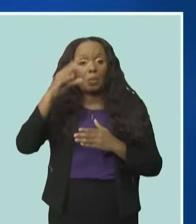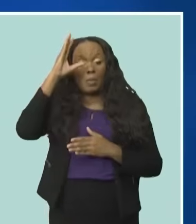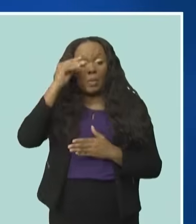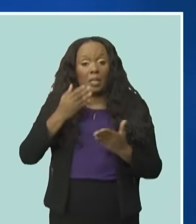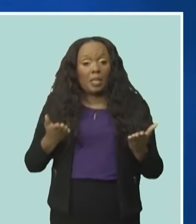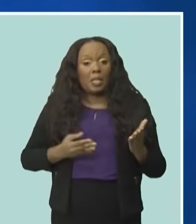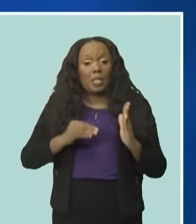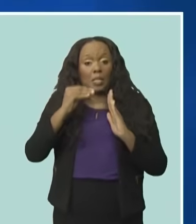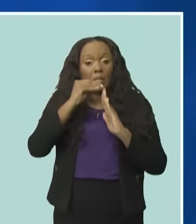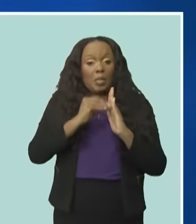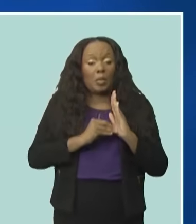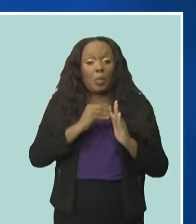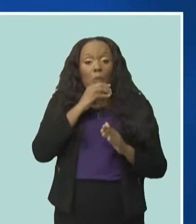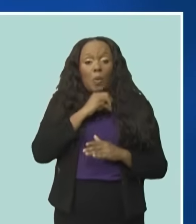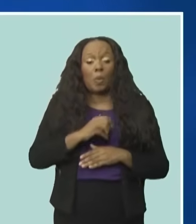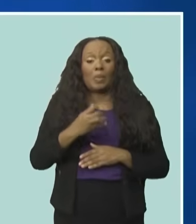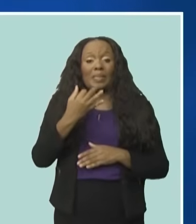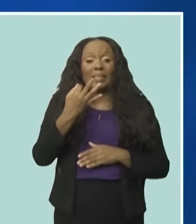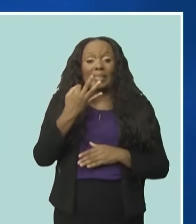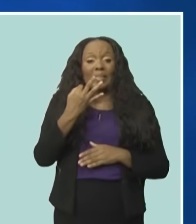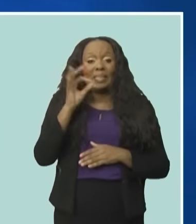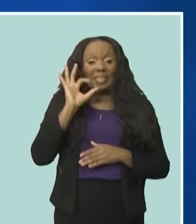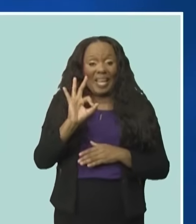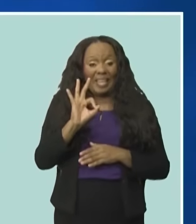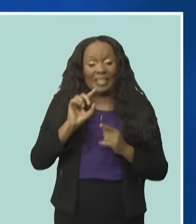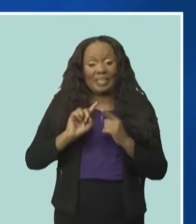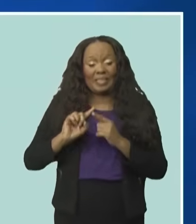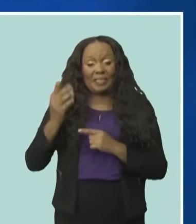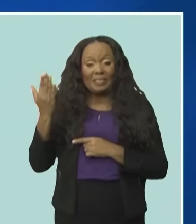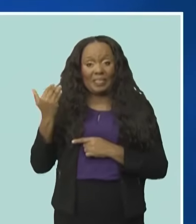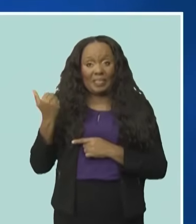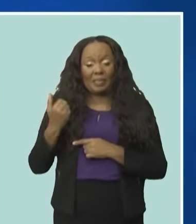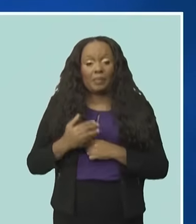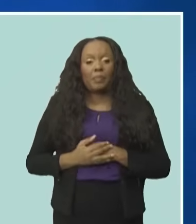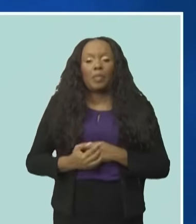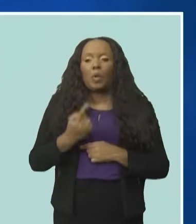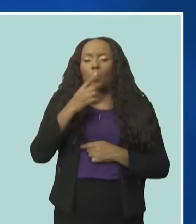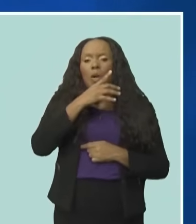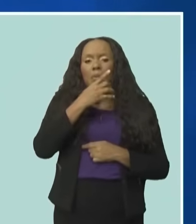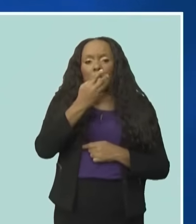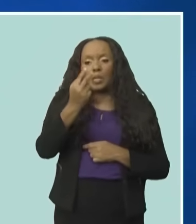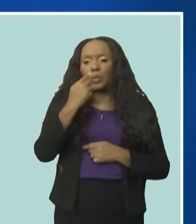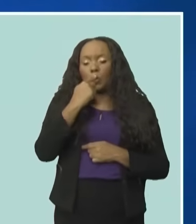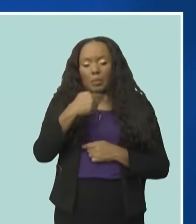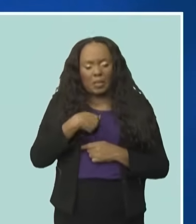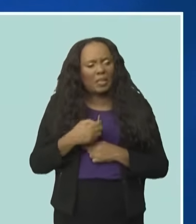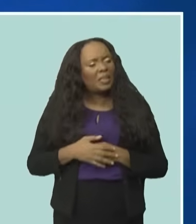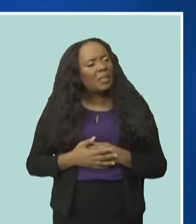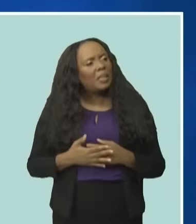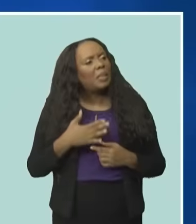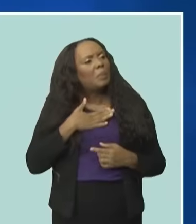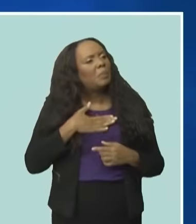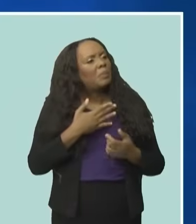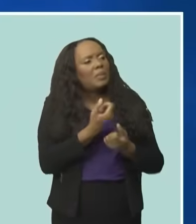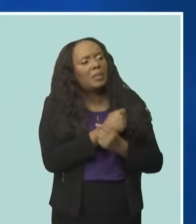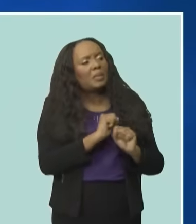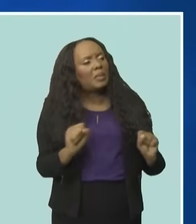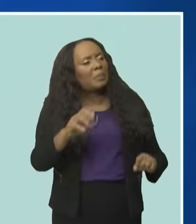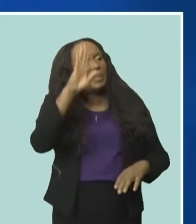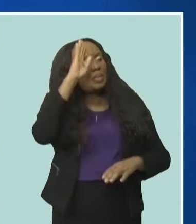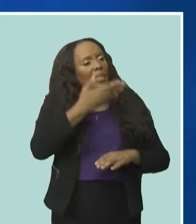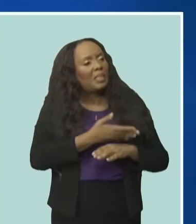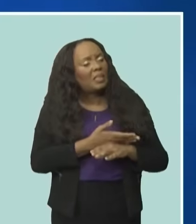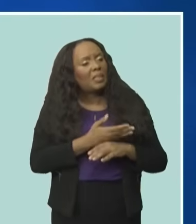are from 9 to 15 years old. One mother said, "Dr. Bab, please rescue my son. He